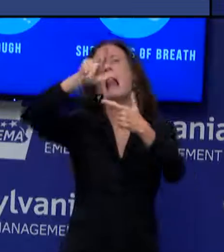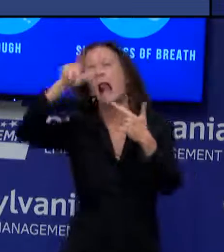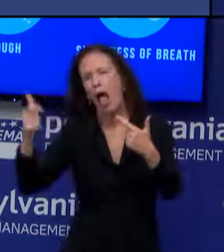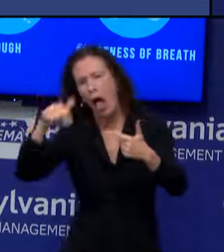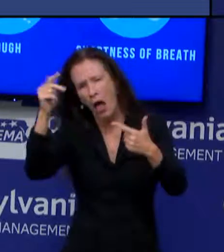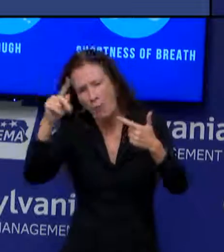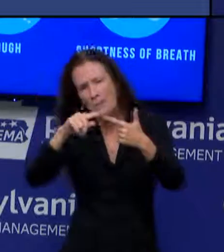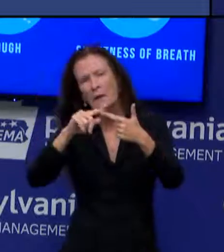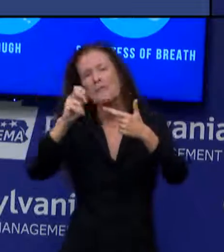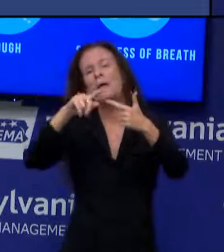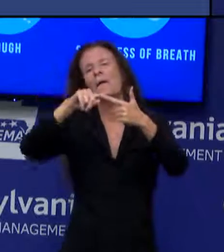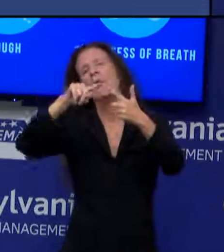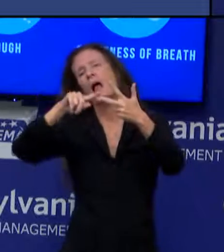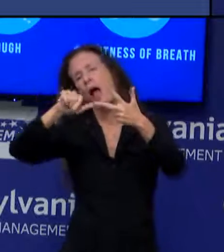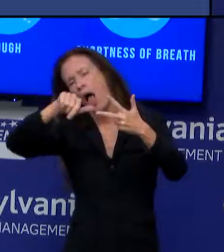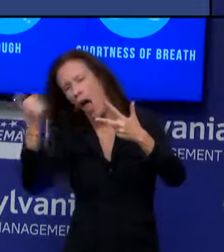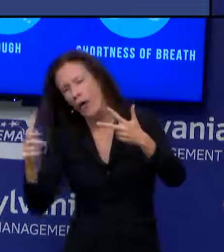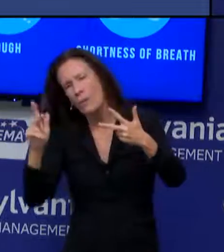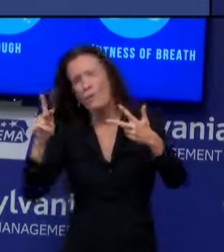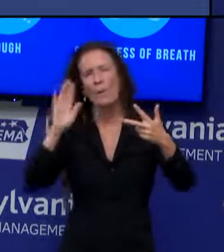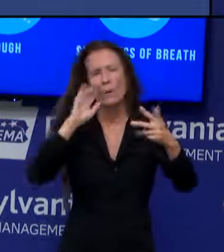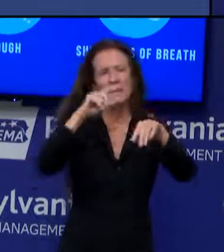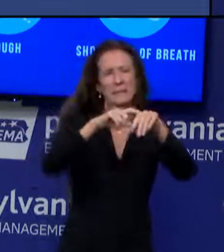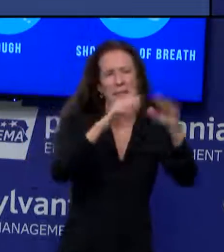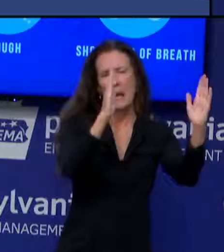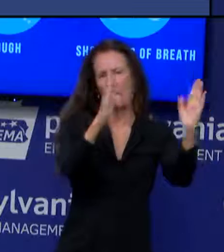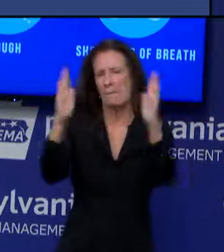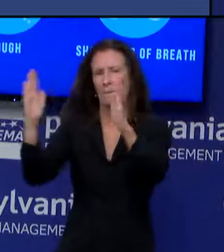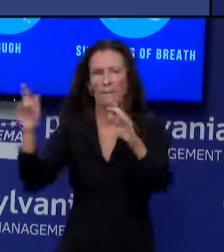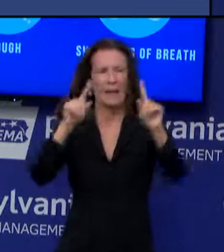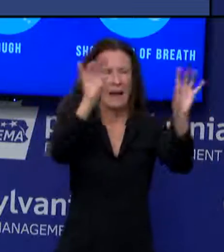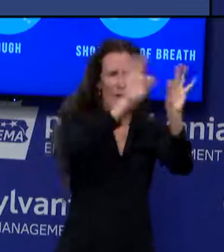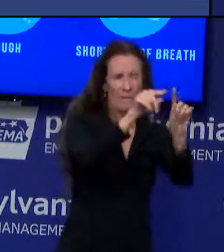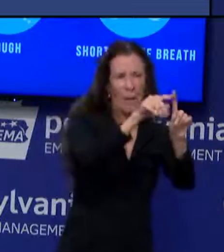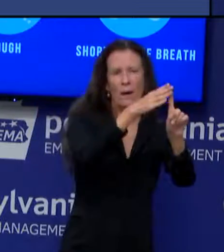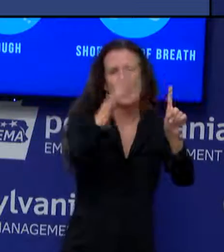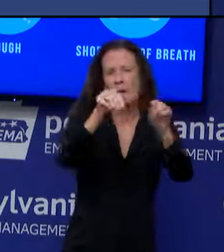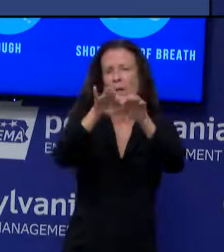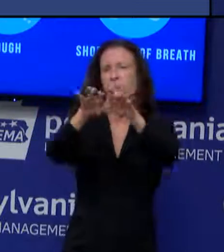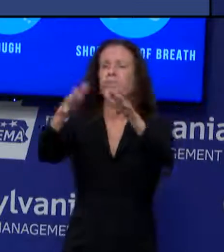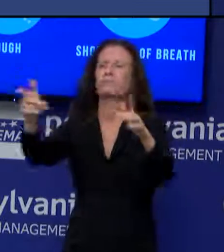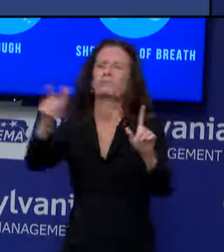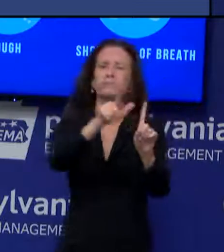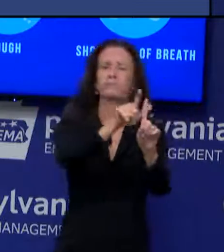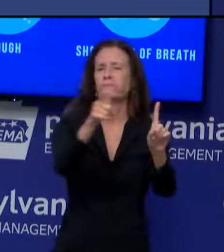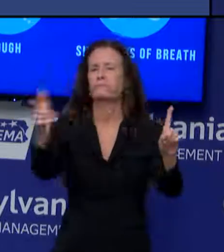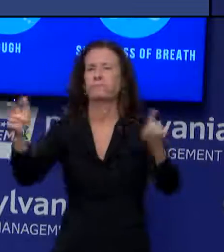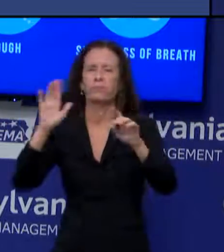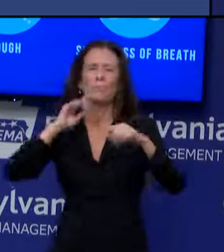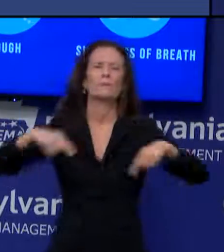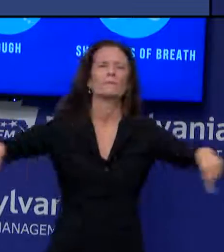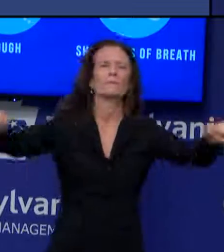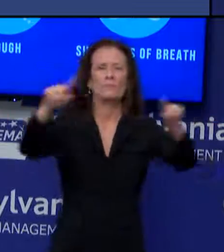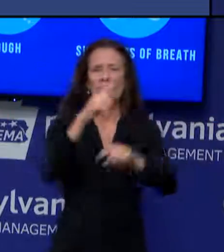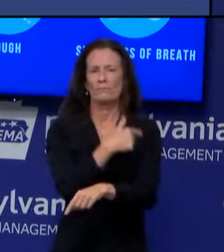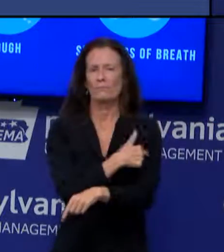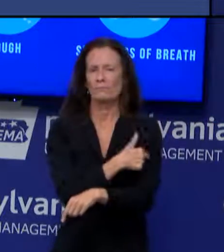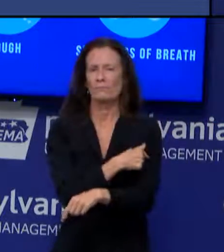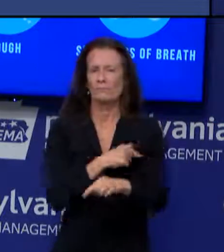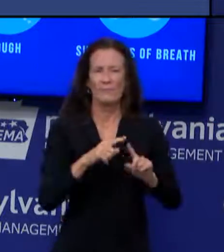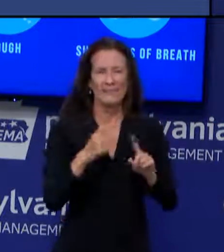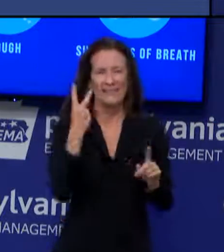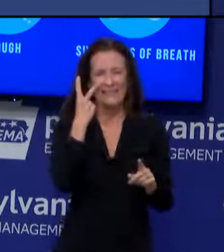the exact timing, we don't know. We're hopeful there'll be more than one vaccine that will be proven safe and effective, but we don't know